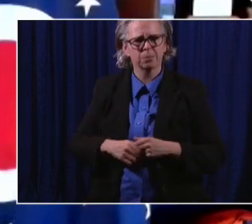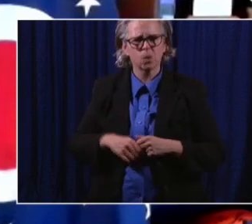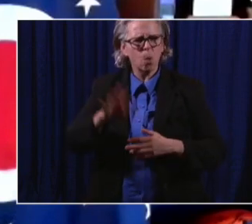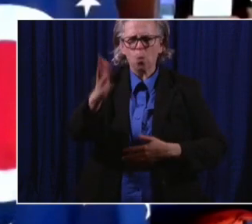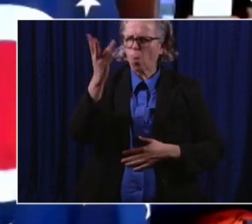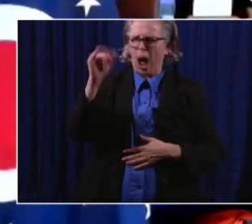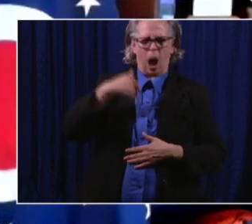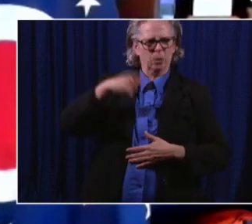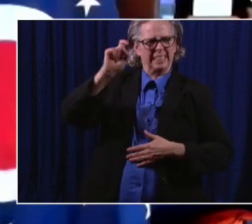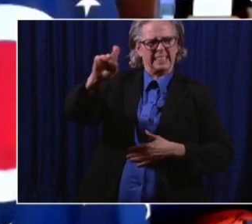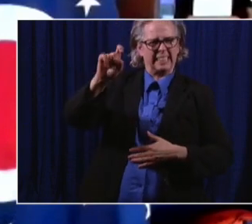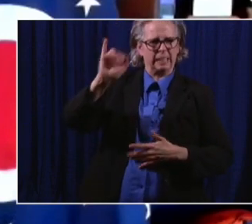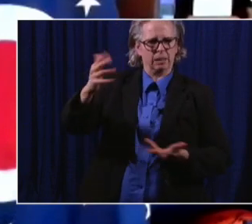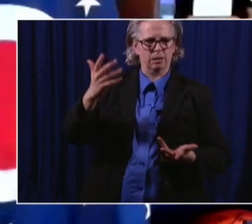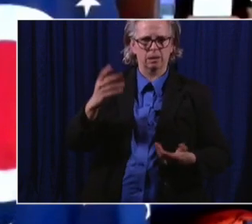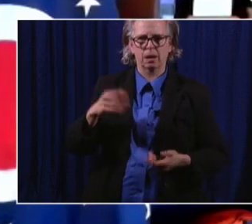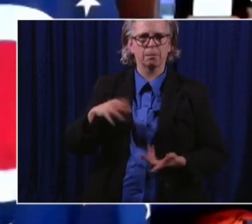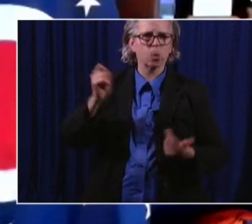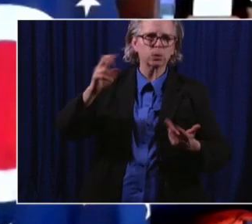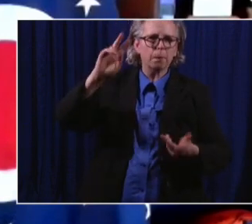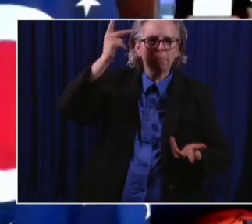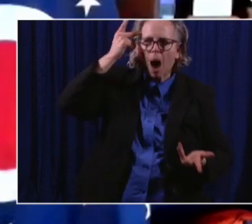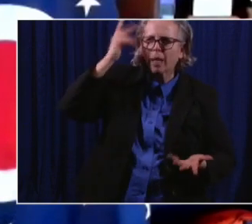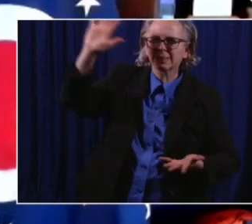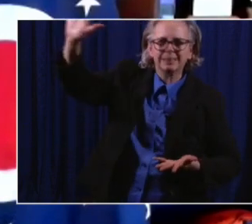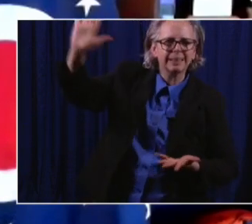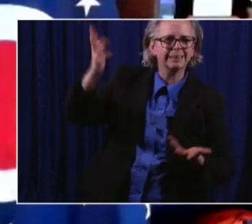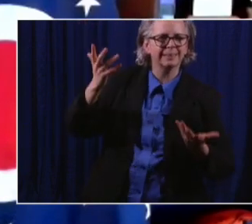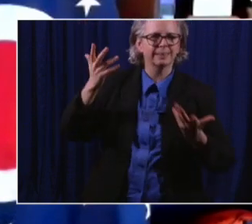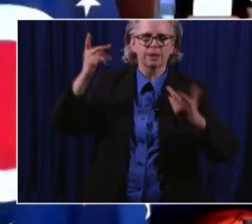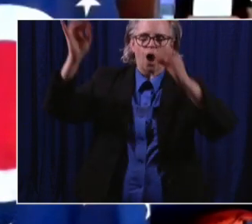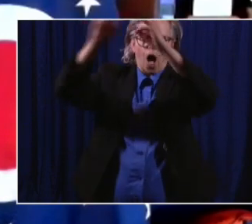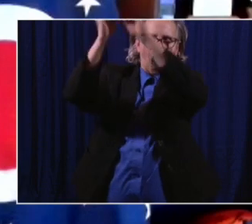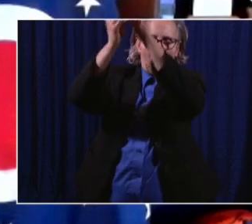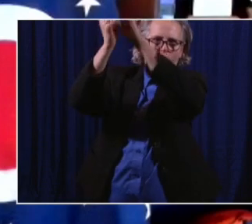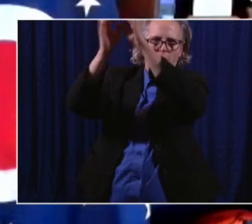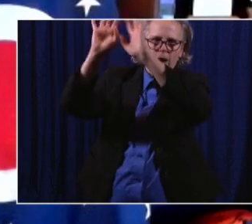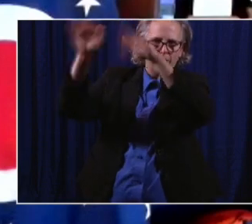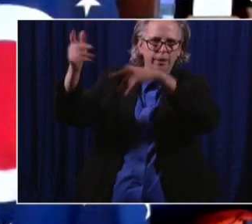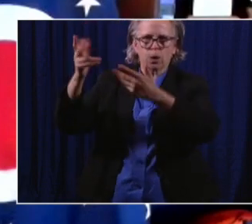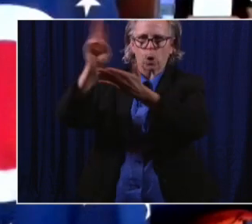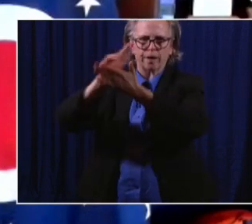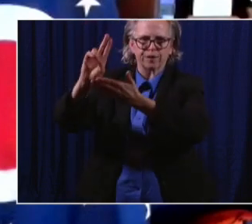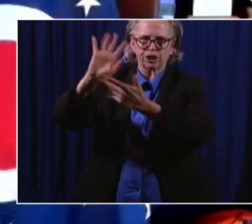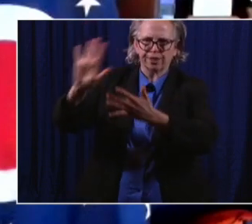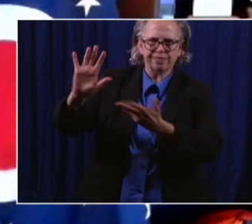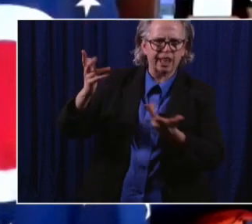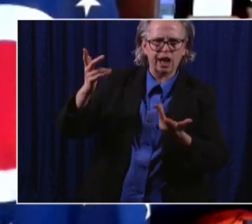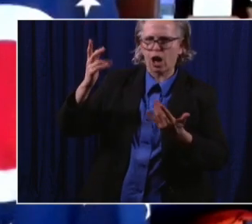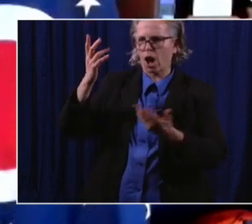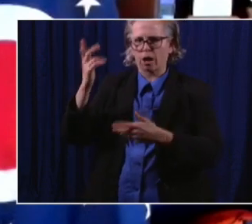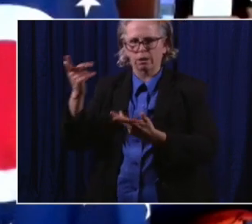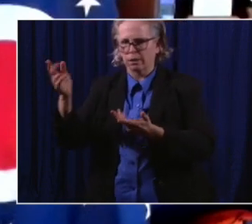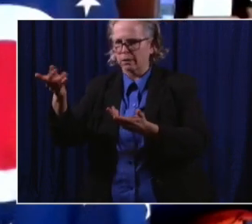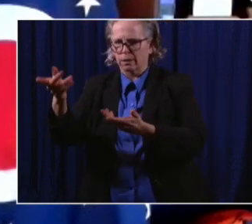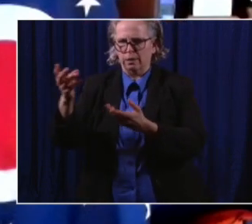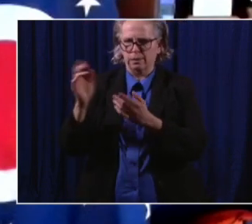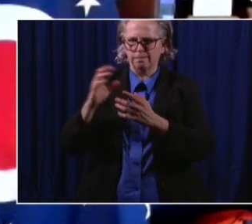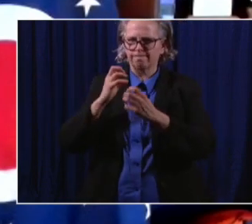intellectual property out of the university system, both from a standpoint of contract negotiations and